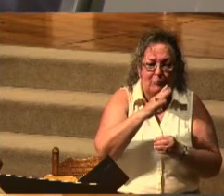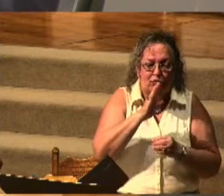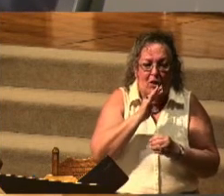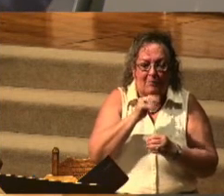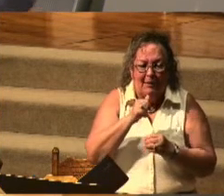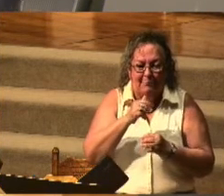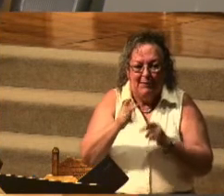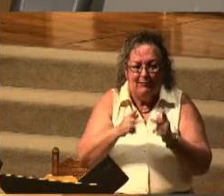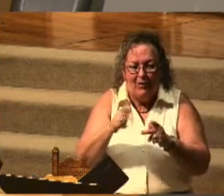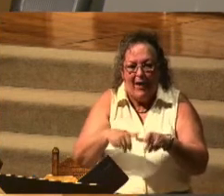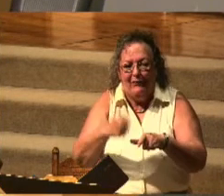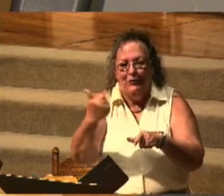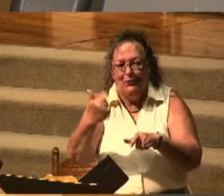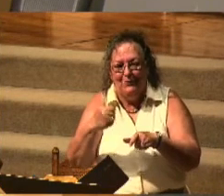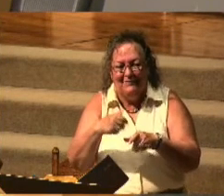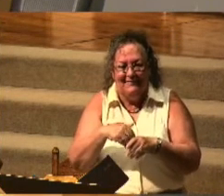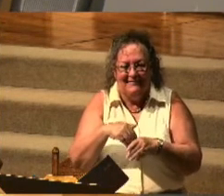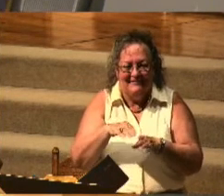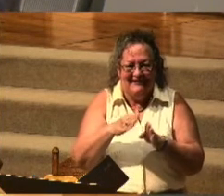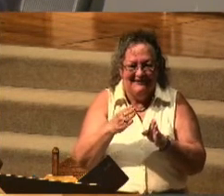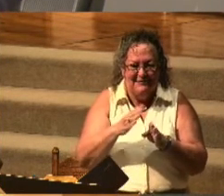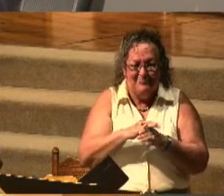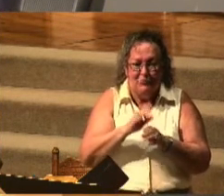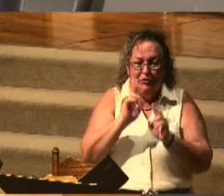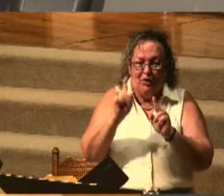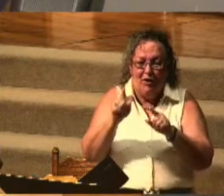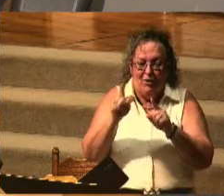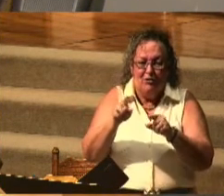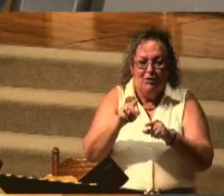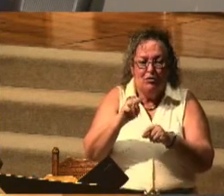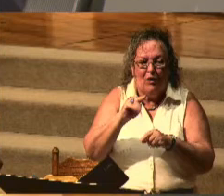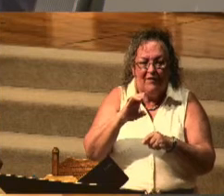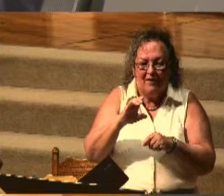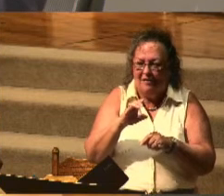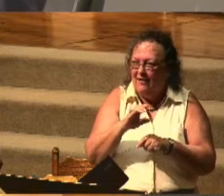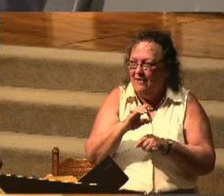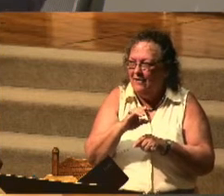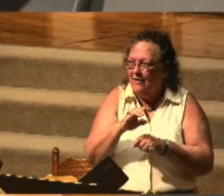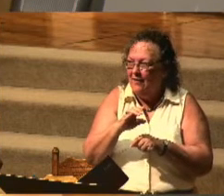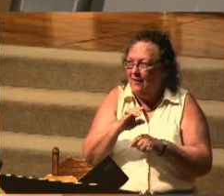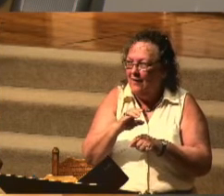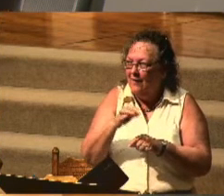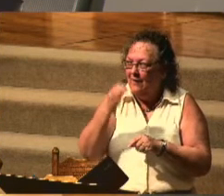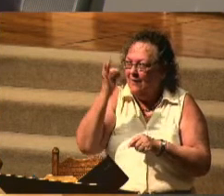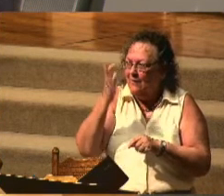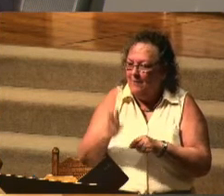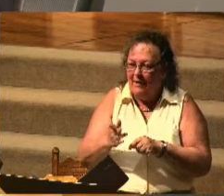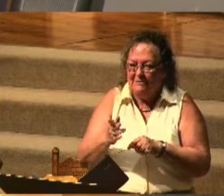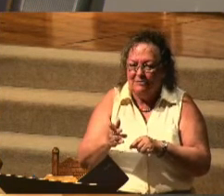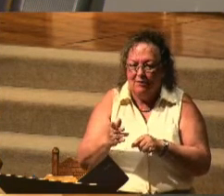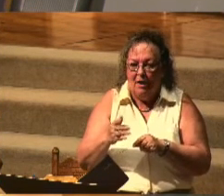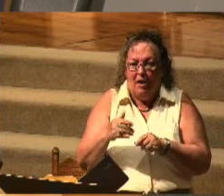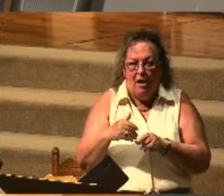door. You go to North Carolina a long time ago, and even the pastor, they'd go out and take a smoke.